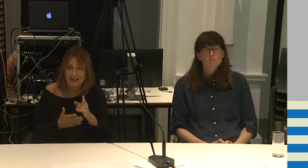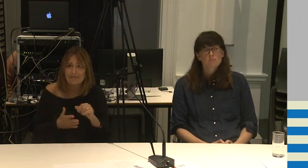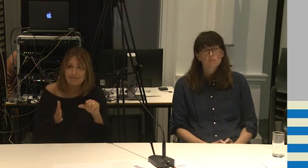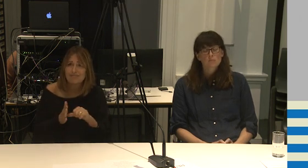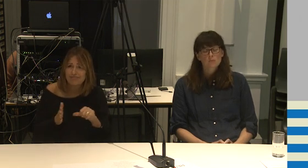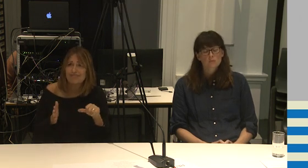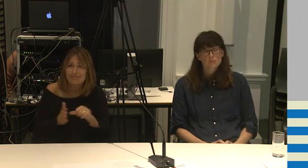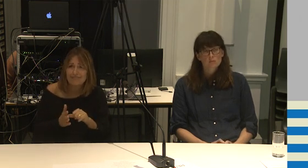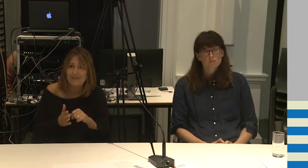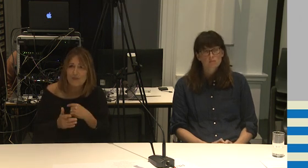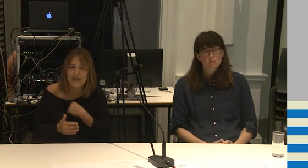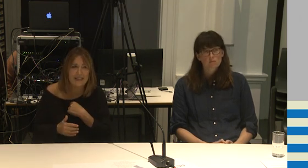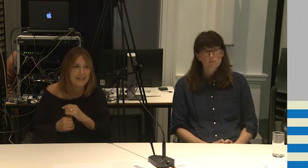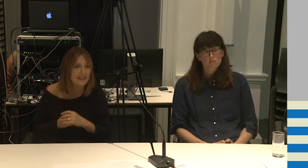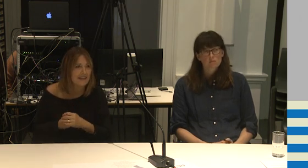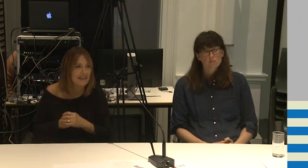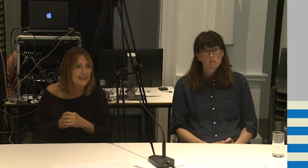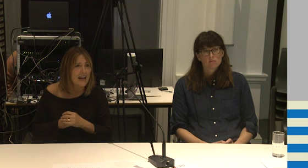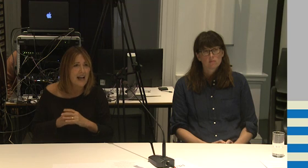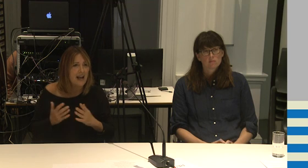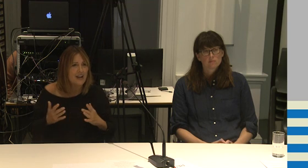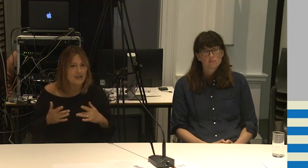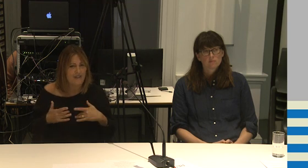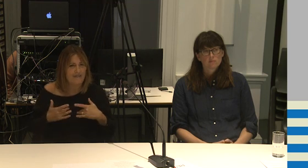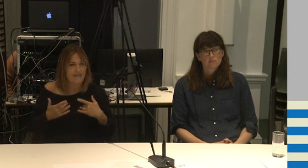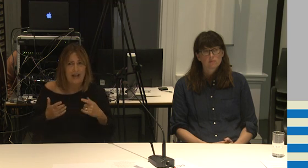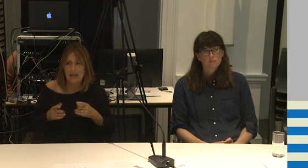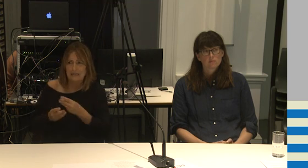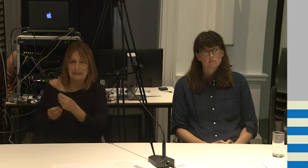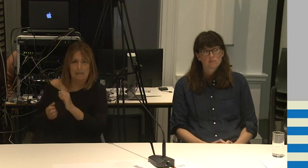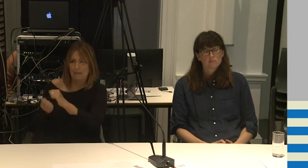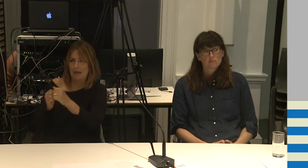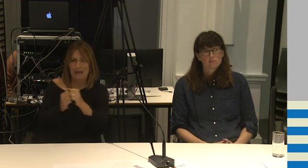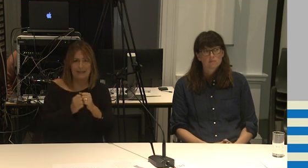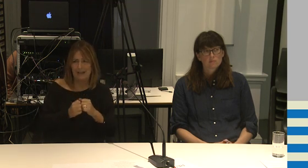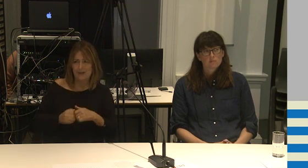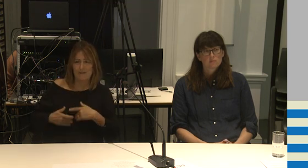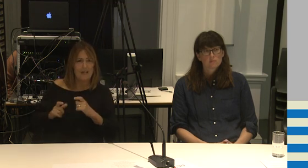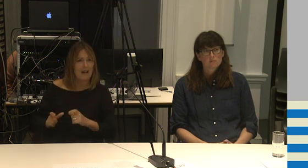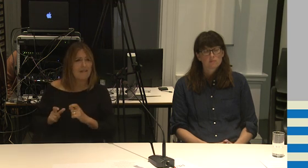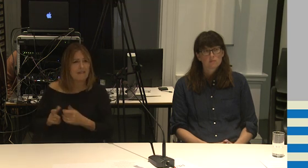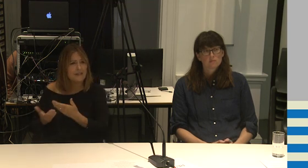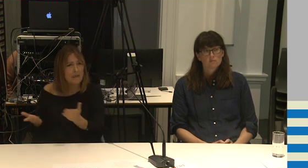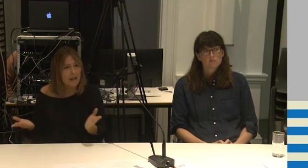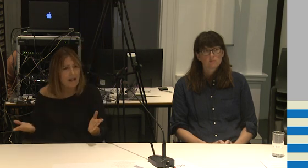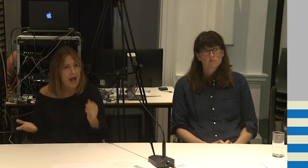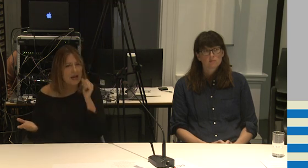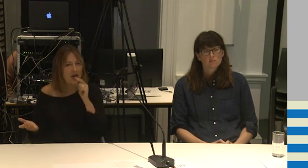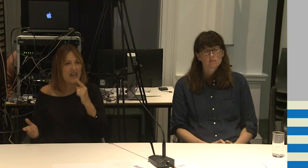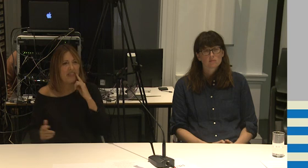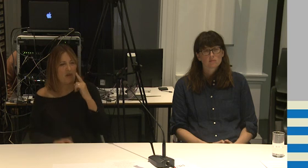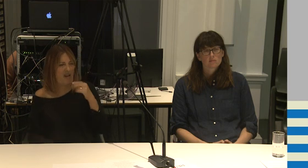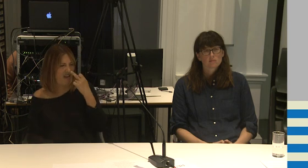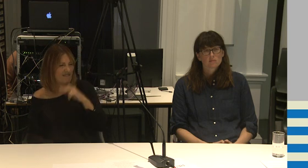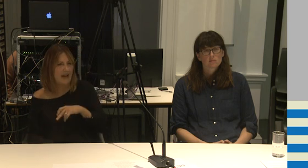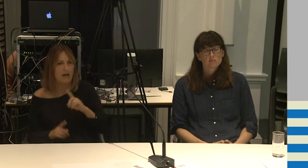particularly difficult thing, was not feeling even that comfortable around some of the people that I was in a room with, because I knew that they either thought I